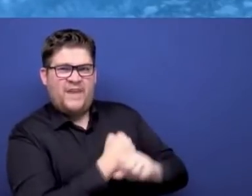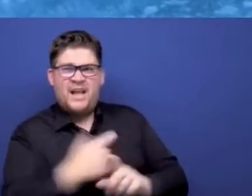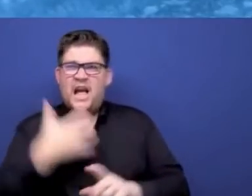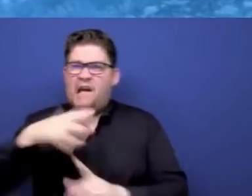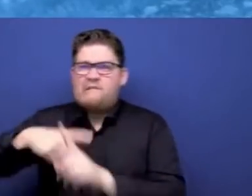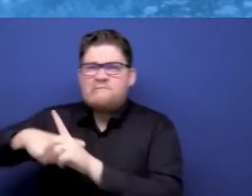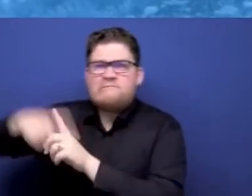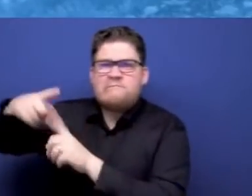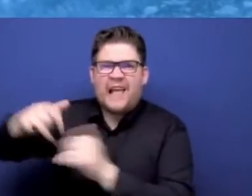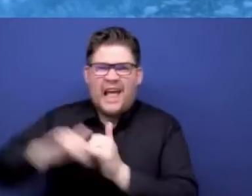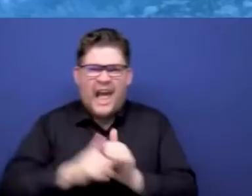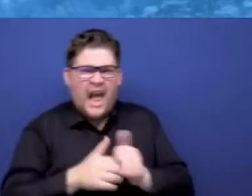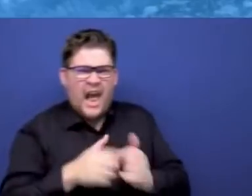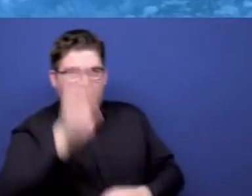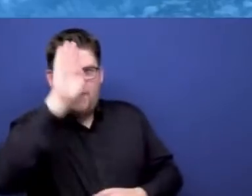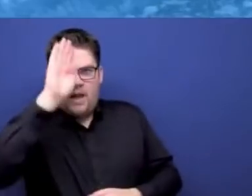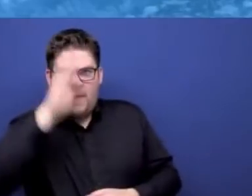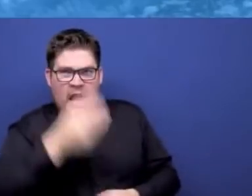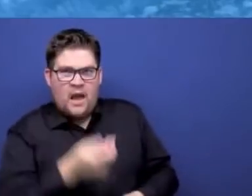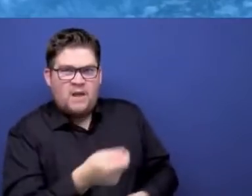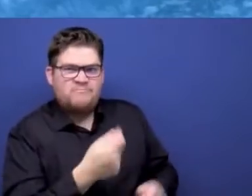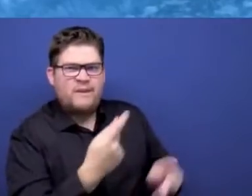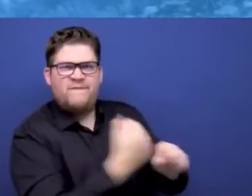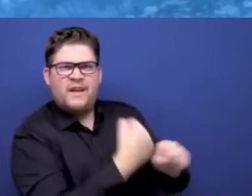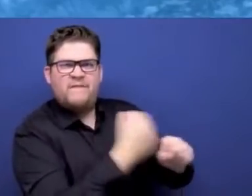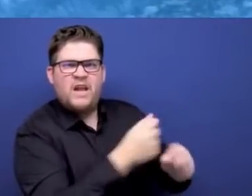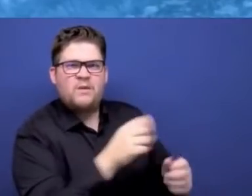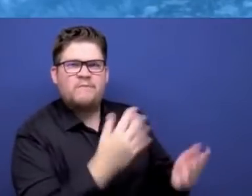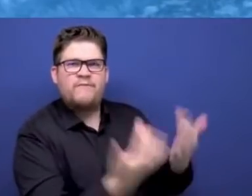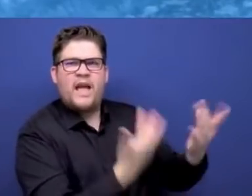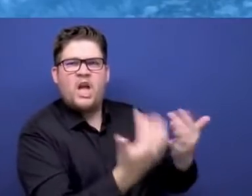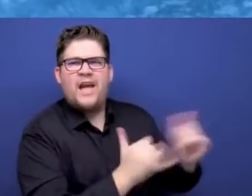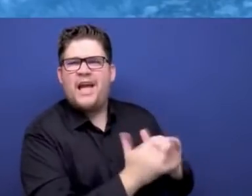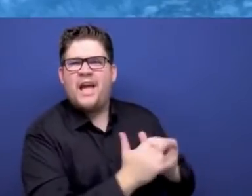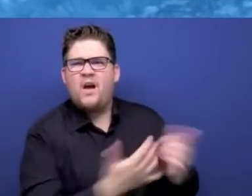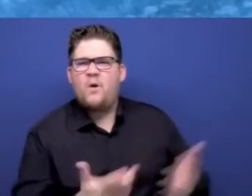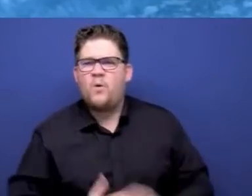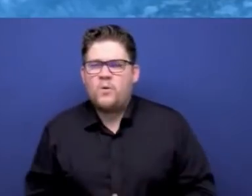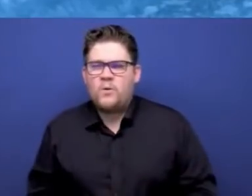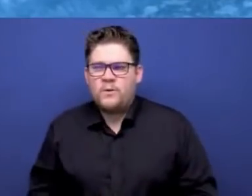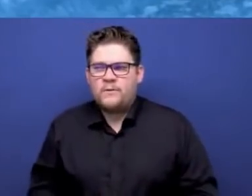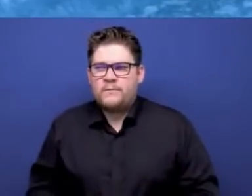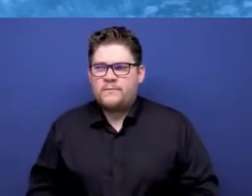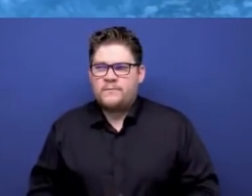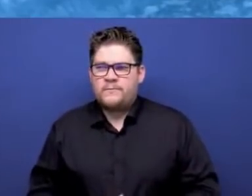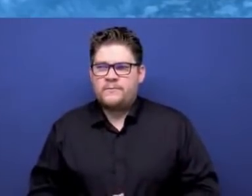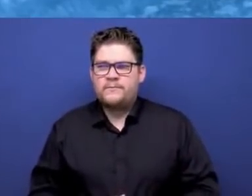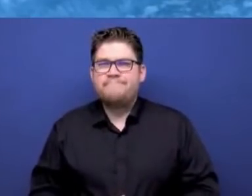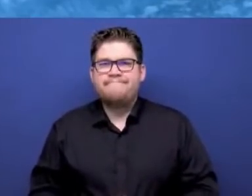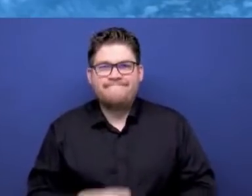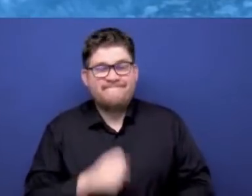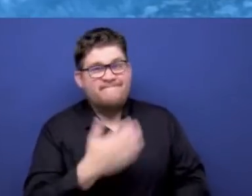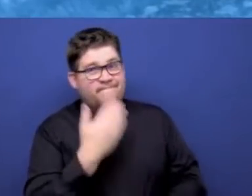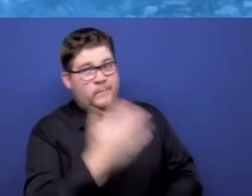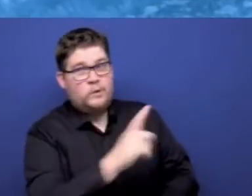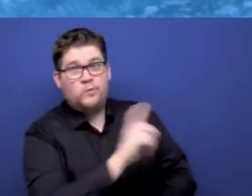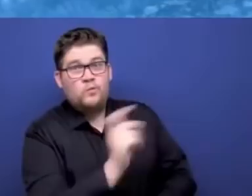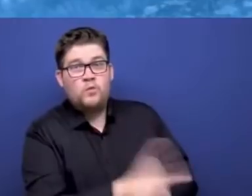Yeah, it's a really good question, and it's a combination of a number of tactics, and it really depends on the incident itself.